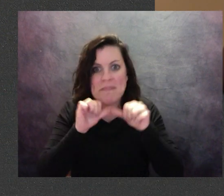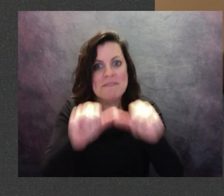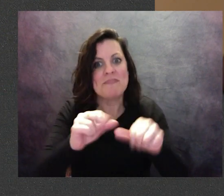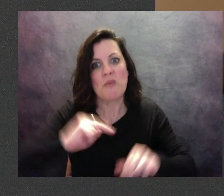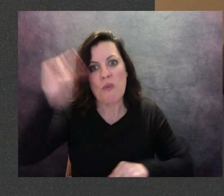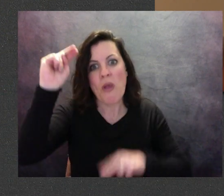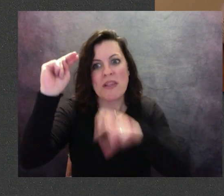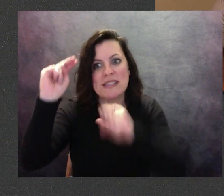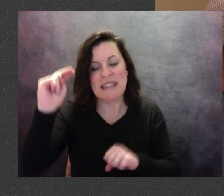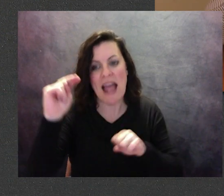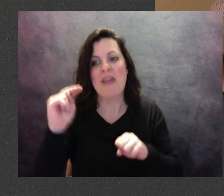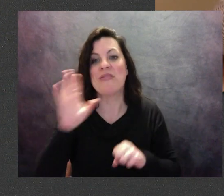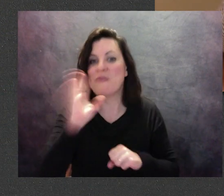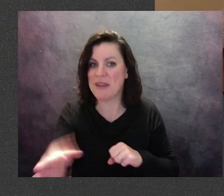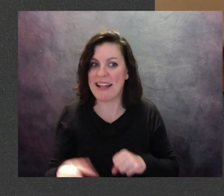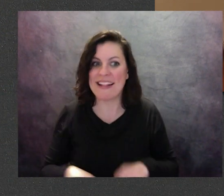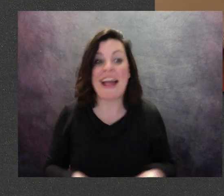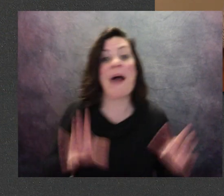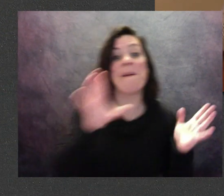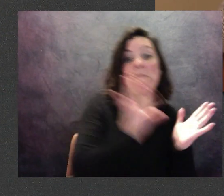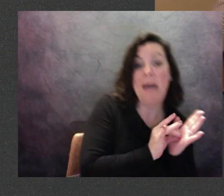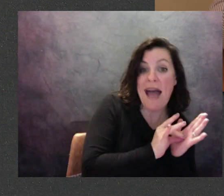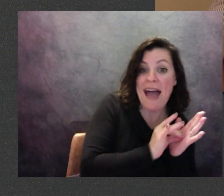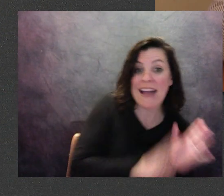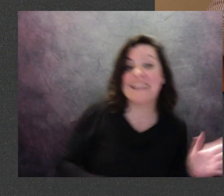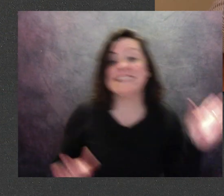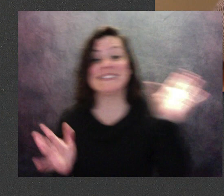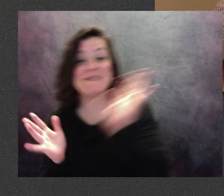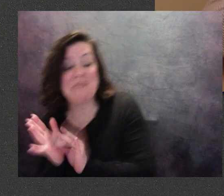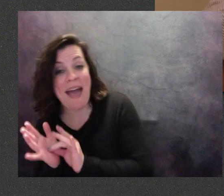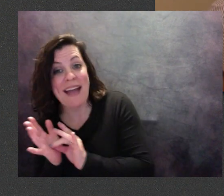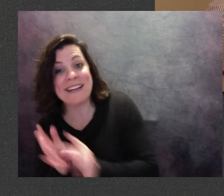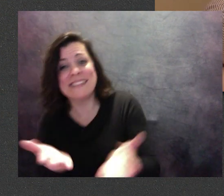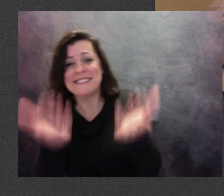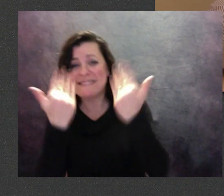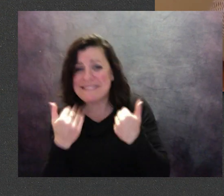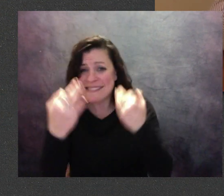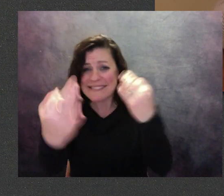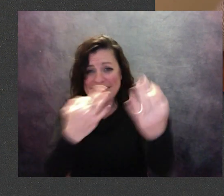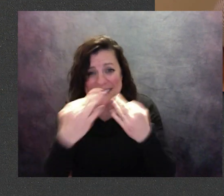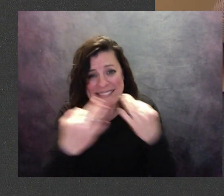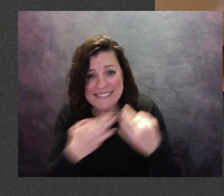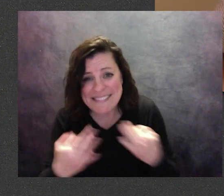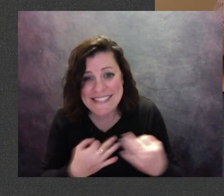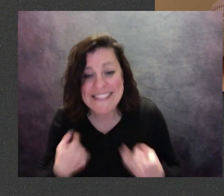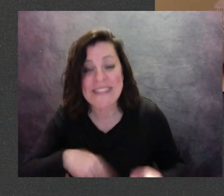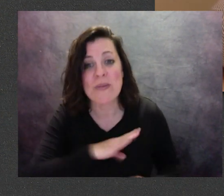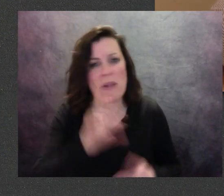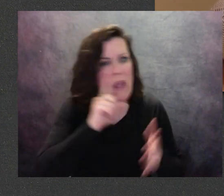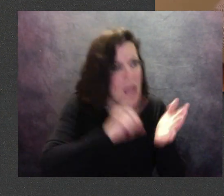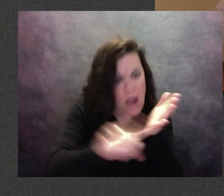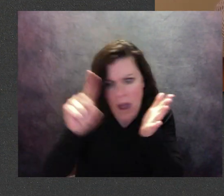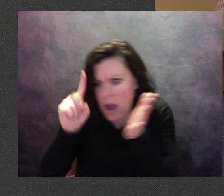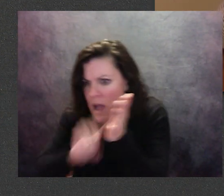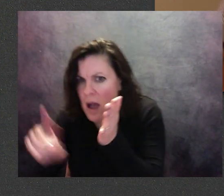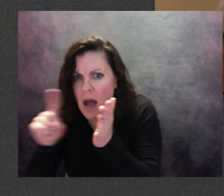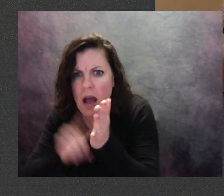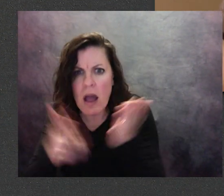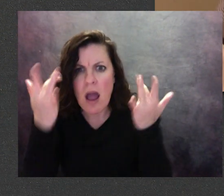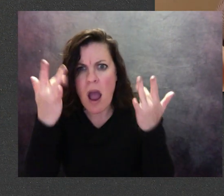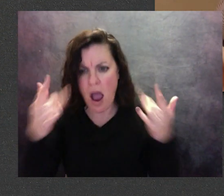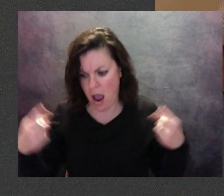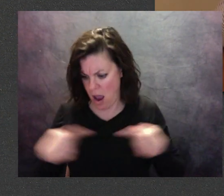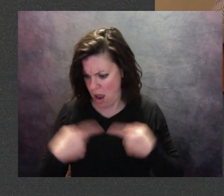great fact. Magnets, magnets, tell me all the facts. We will find out more about